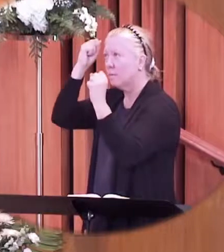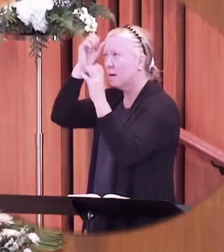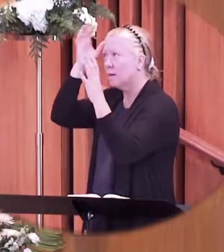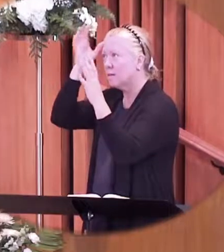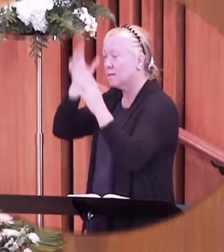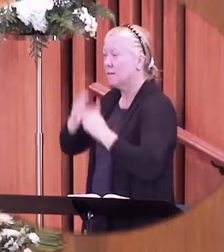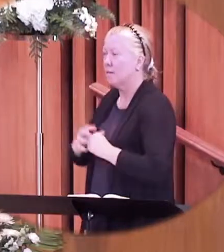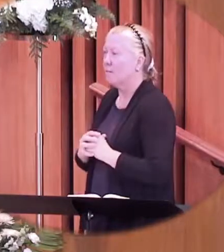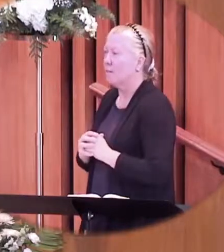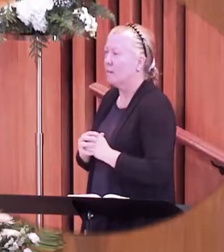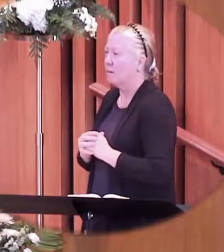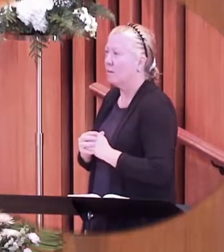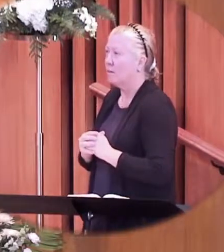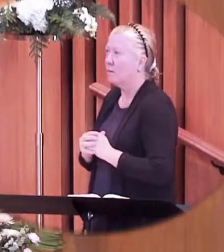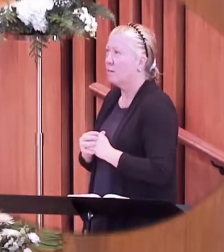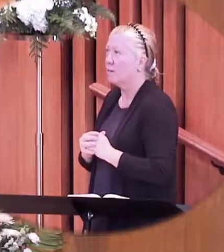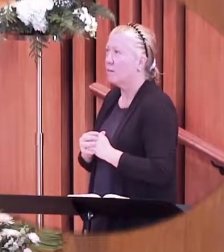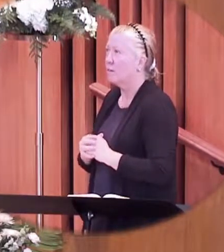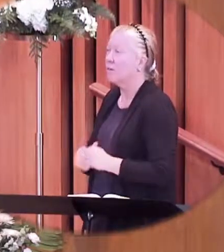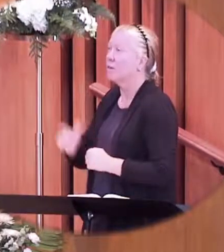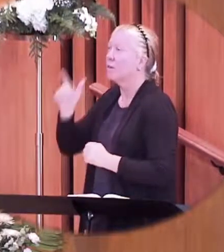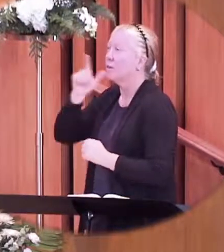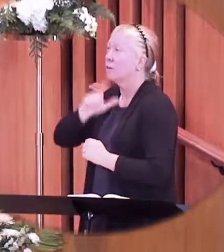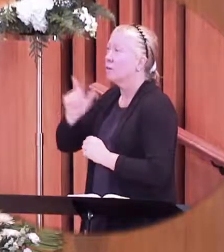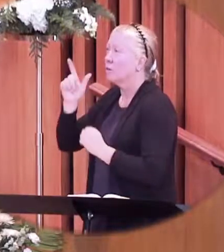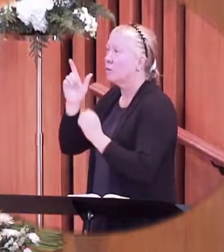God Almighty Father,